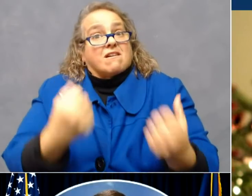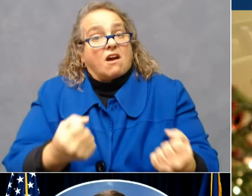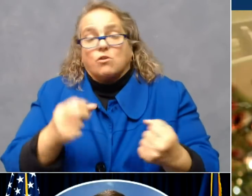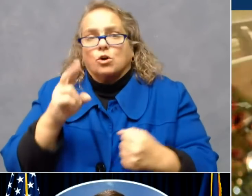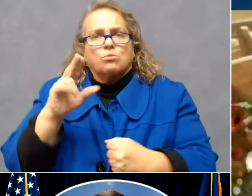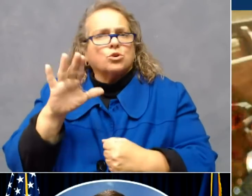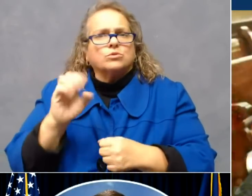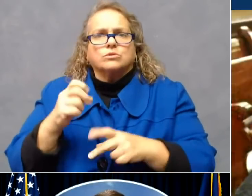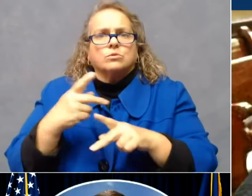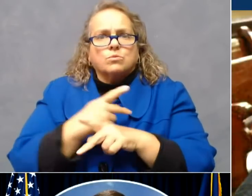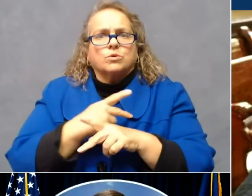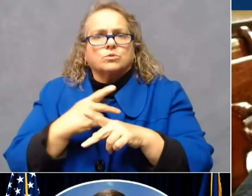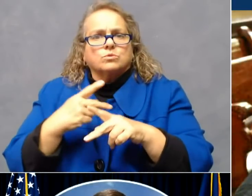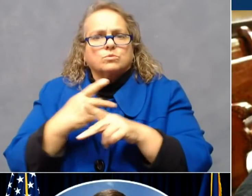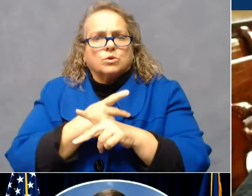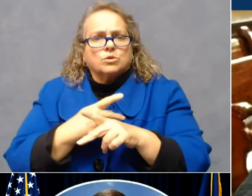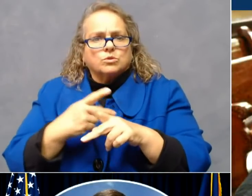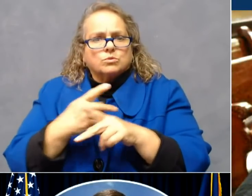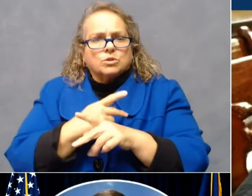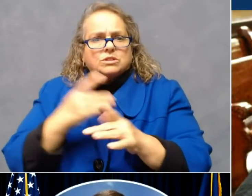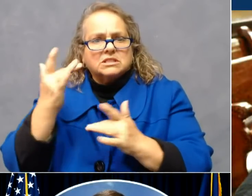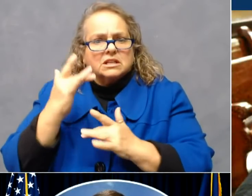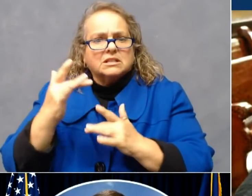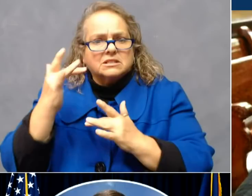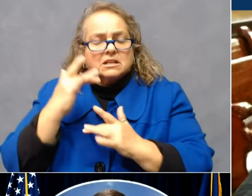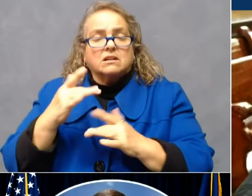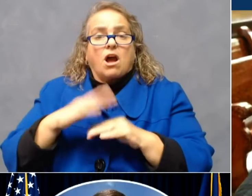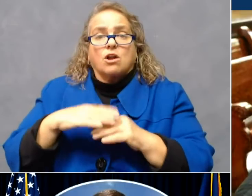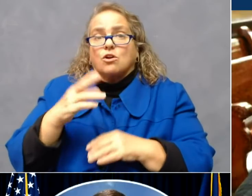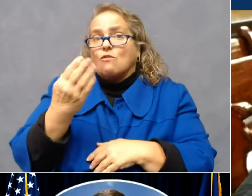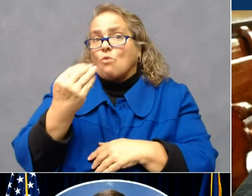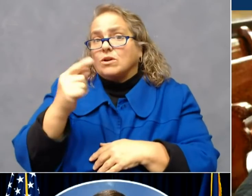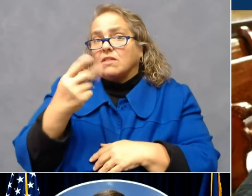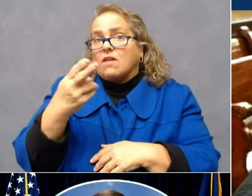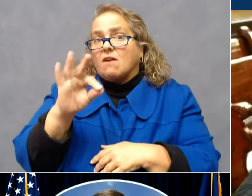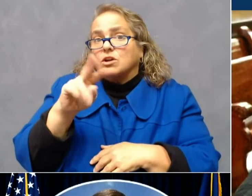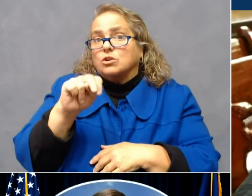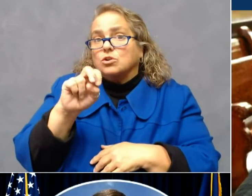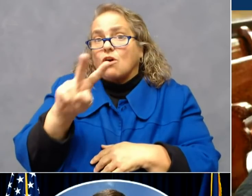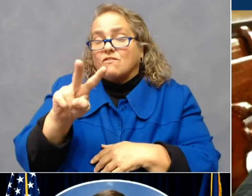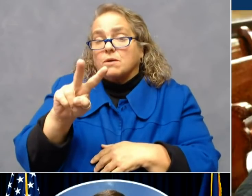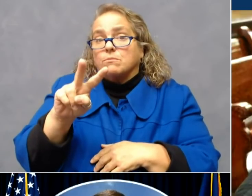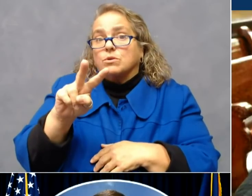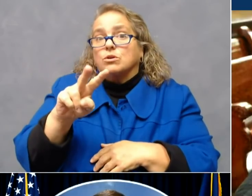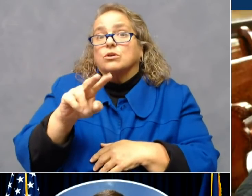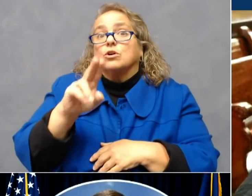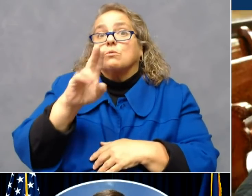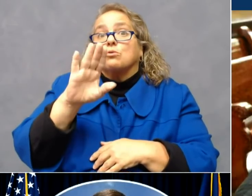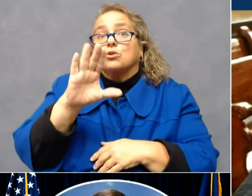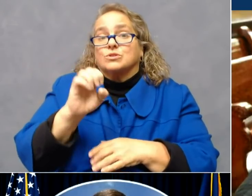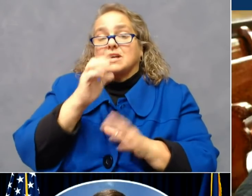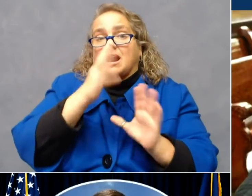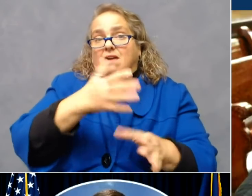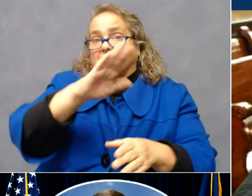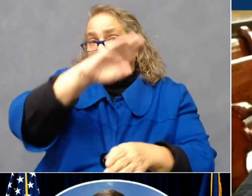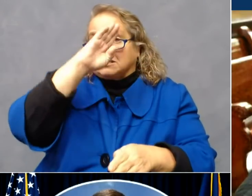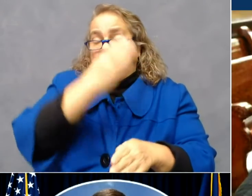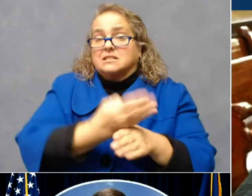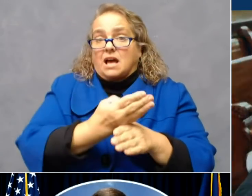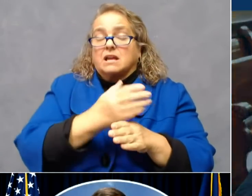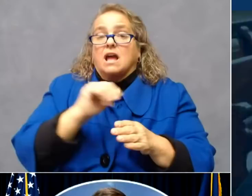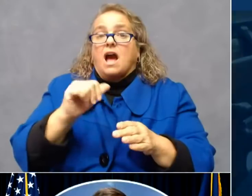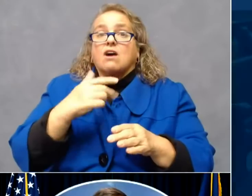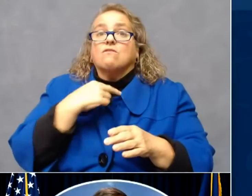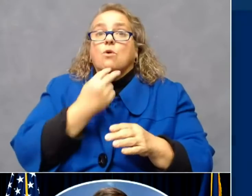and sicker. On the 14th of November, Bruce left his son, Chris, a voicemail, the last voicemail Chris would